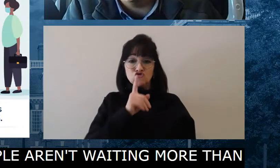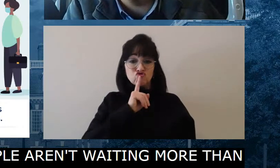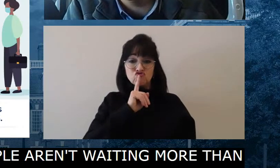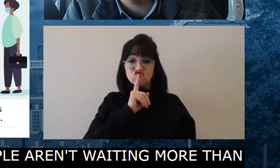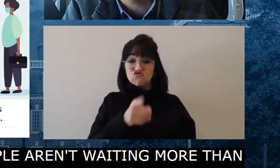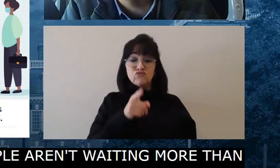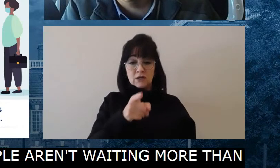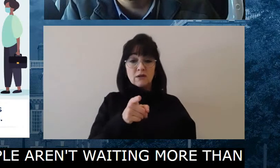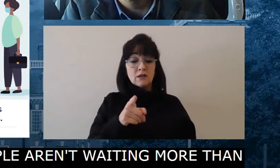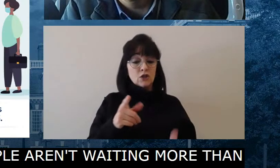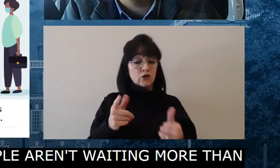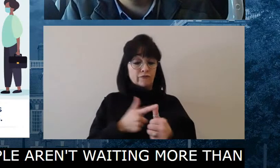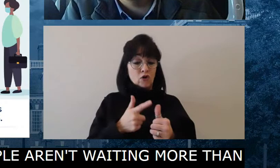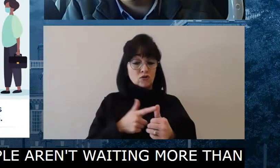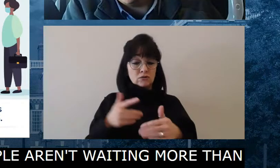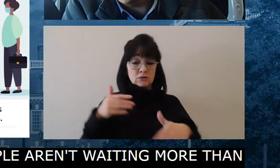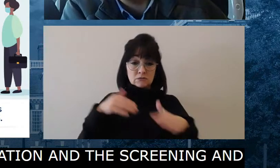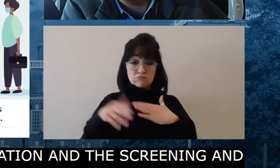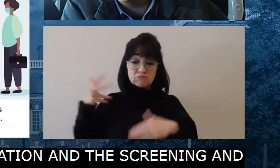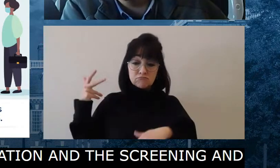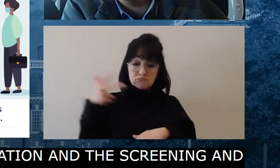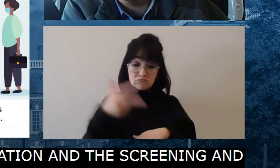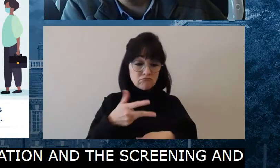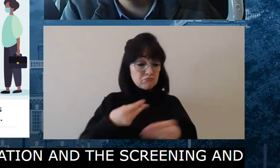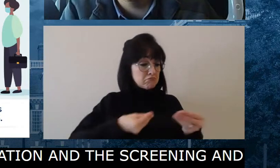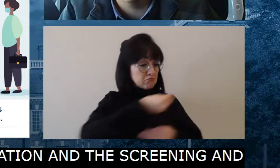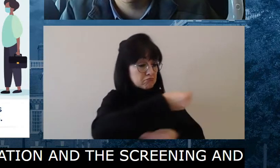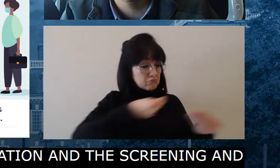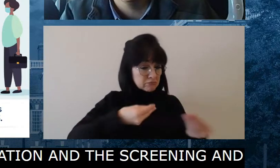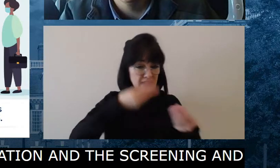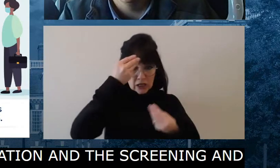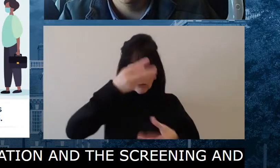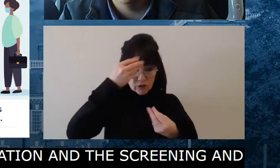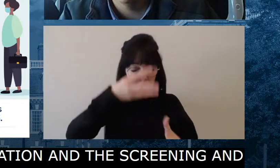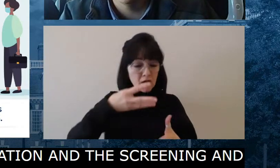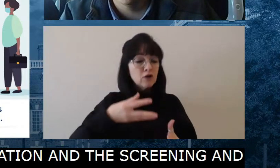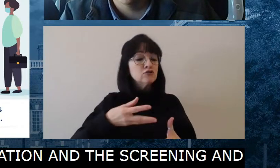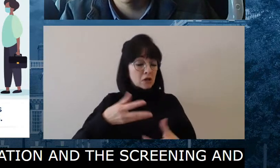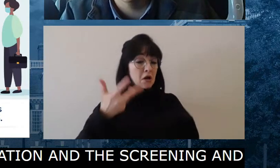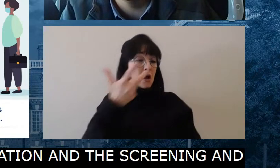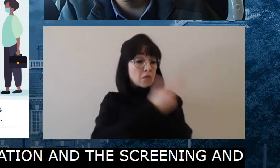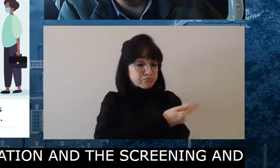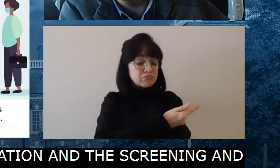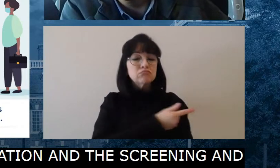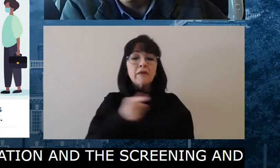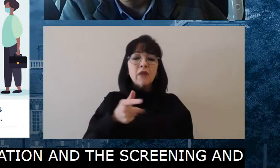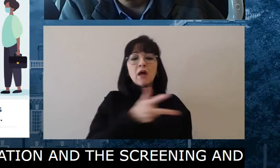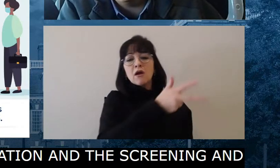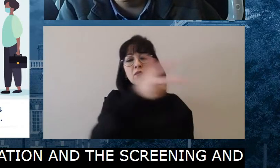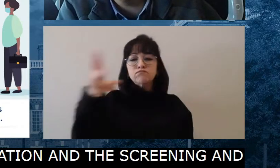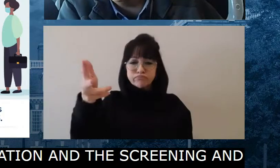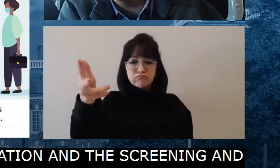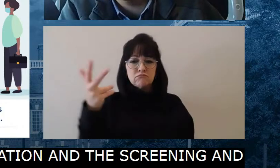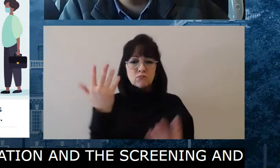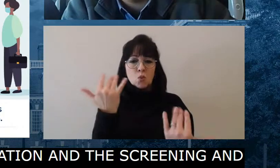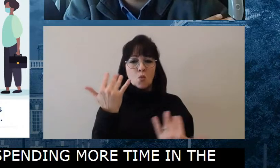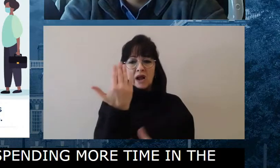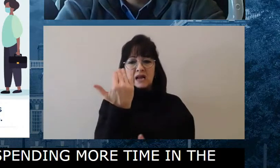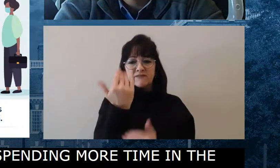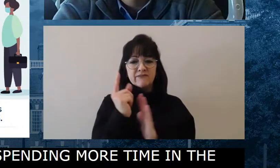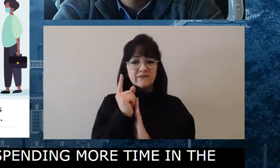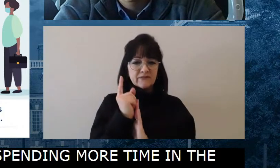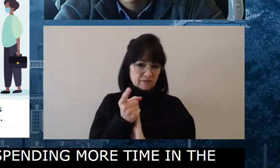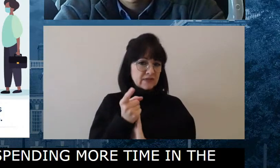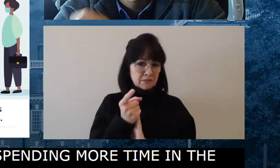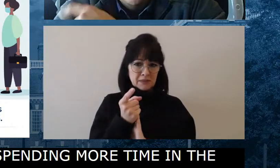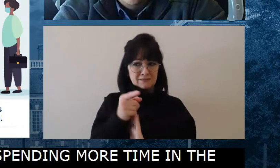observation area, which is a 15-minute recommended period, or 30-minute period if somebody has a few underlying medical conditions. But you're spending more time in that